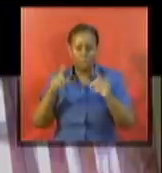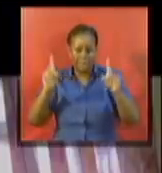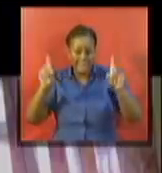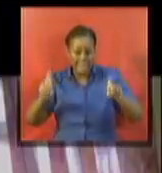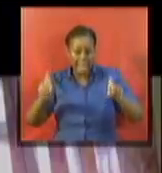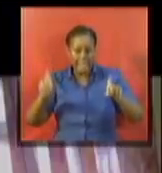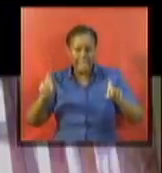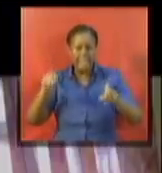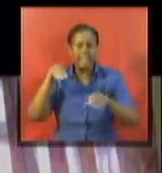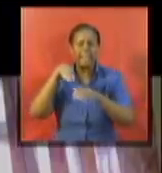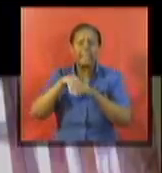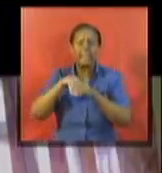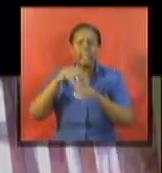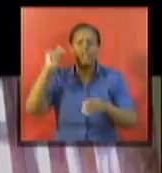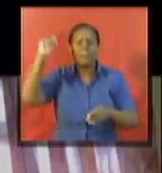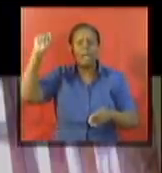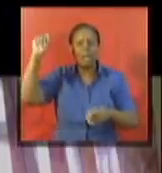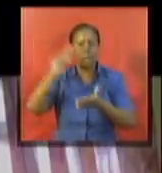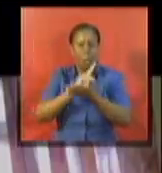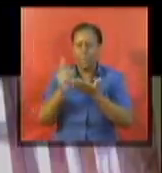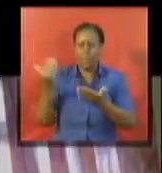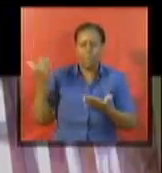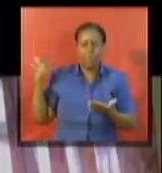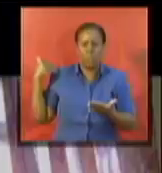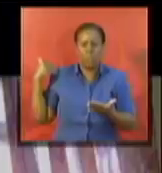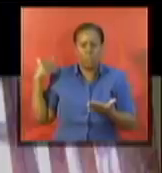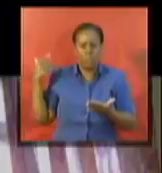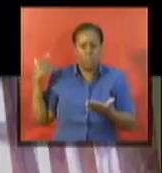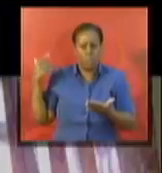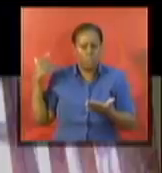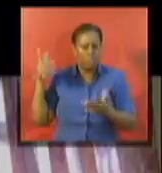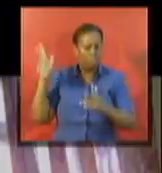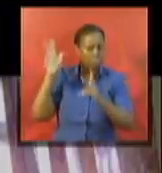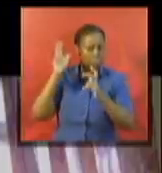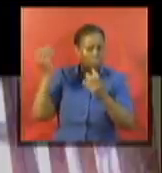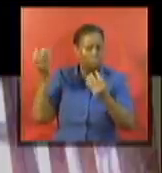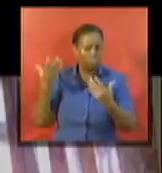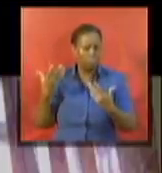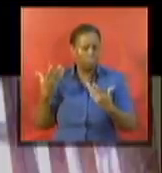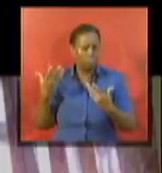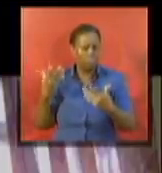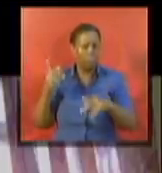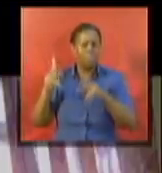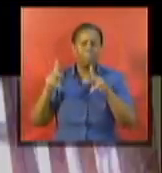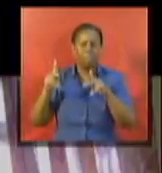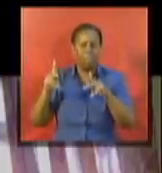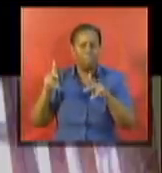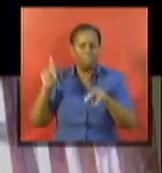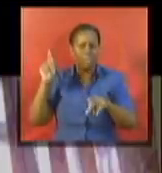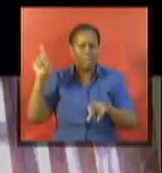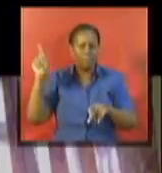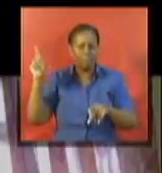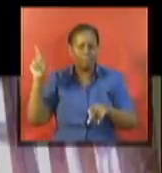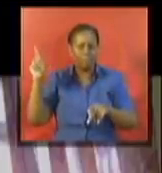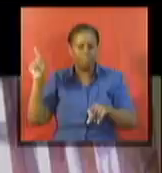at the Post-Exec Council, we were told that there was a backup of 170 odd samples for testing